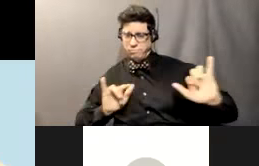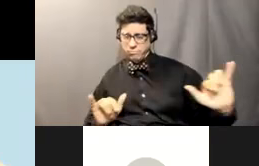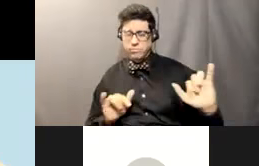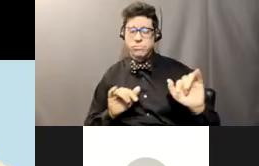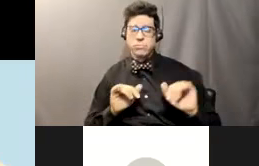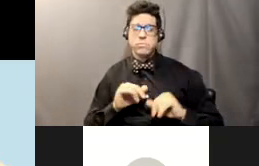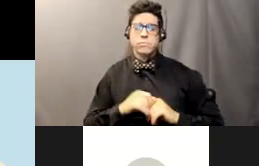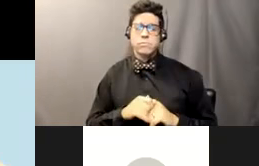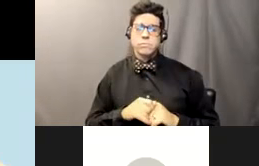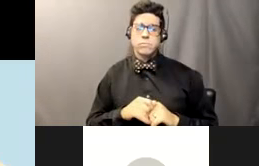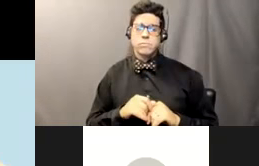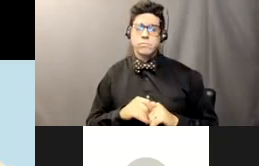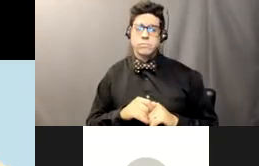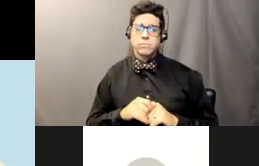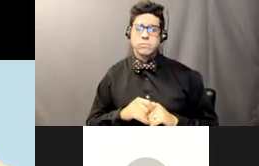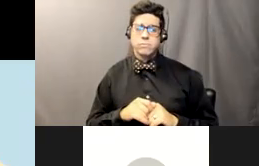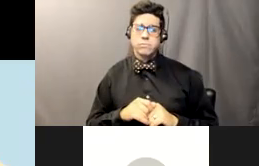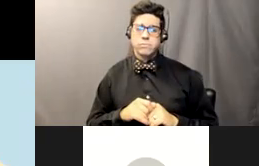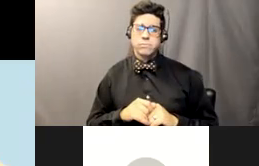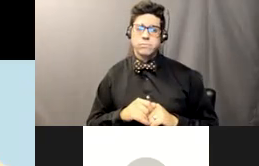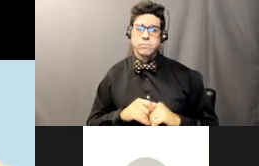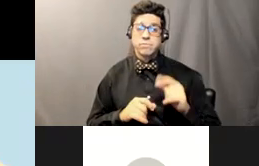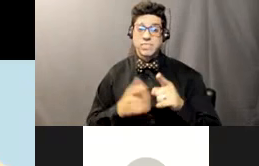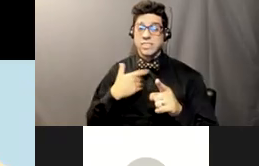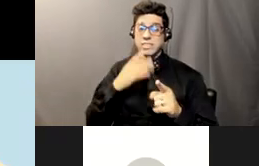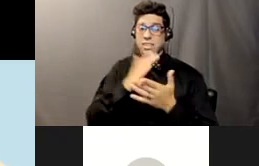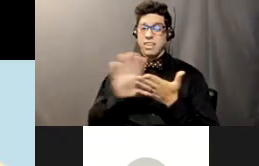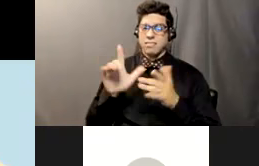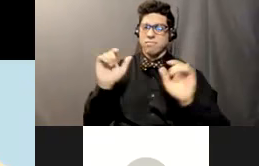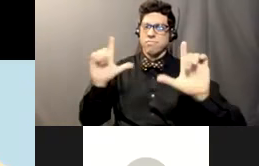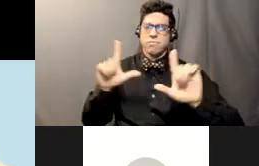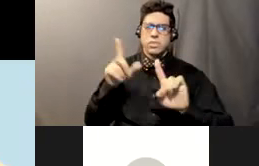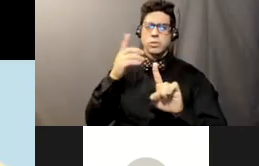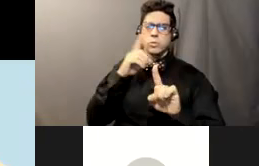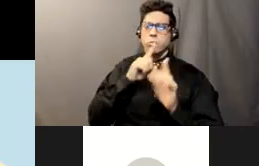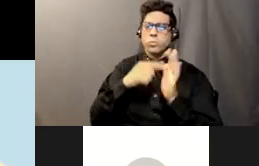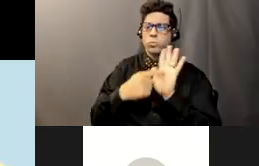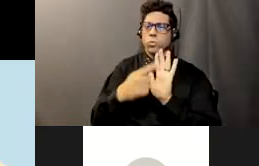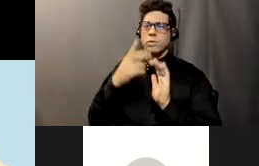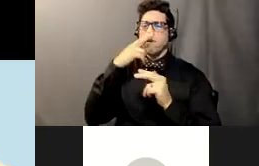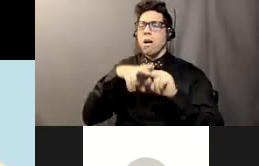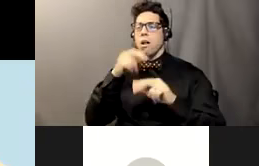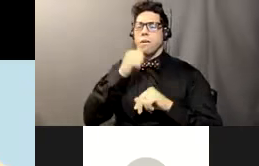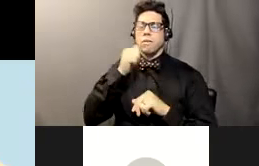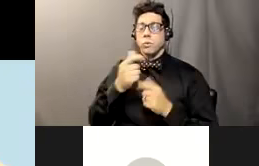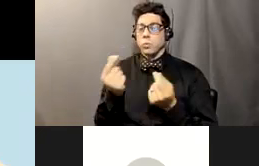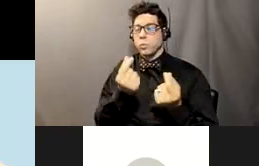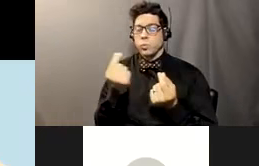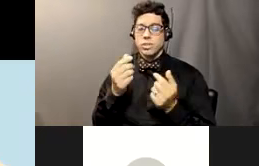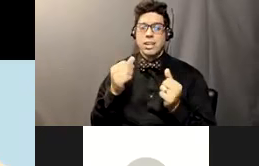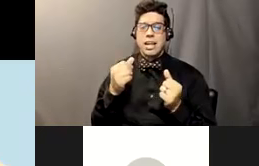screenshot, but we had something fun and nice and meaningful for every day. And then on the activity guides that were English and